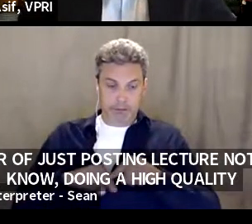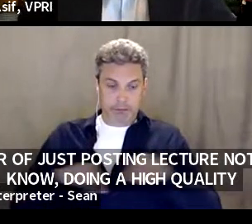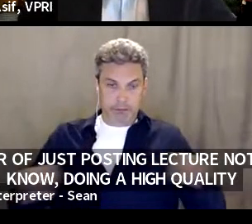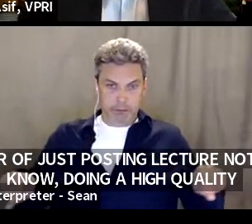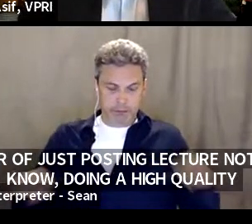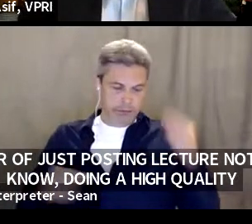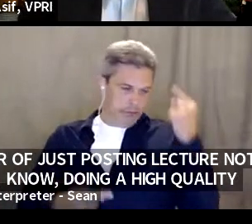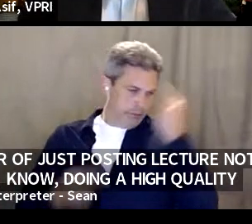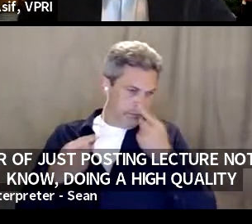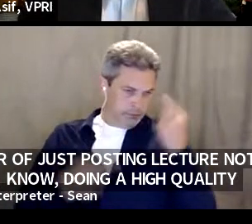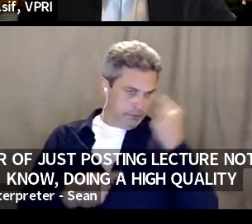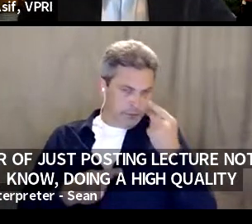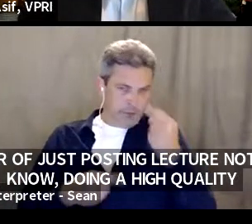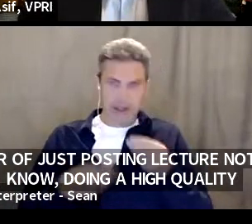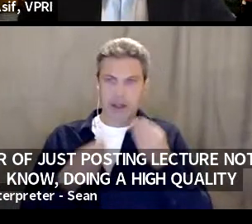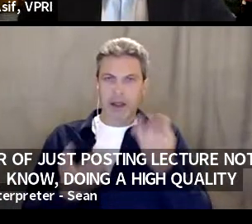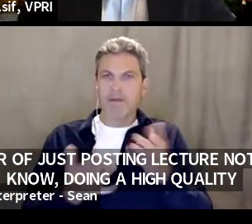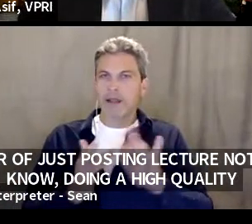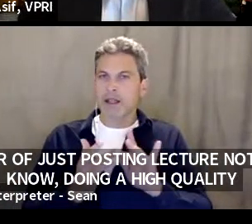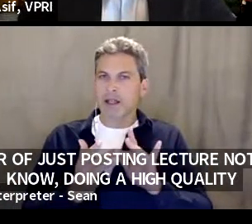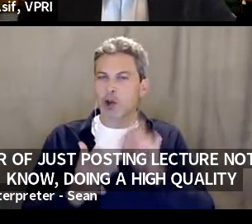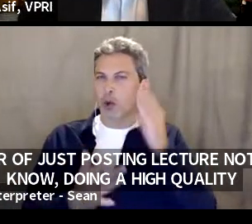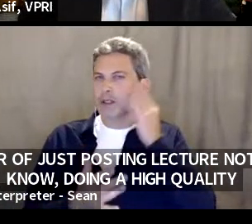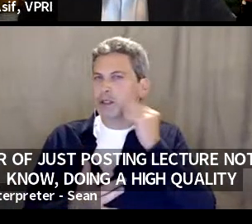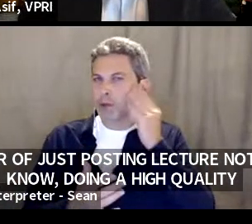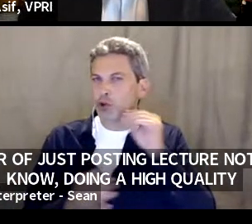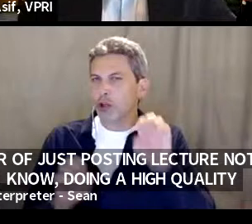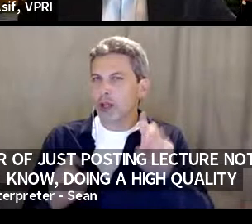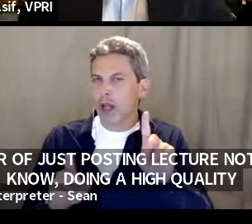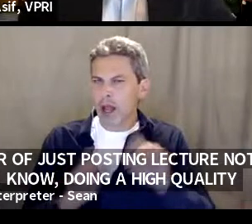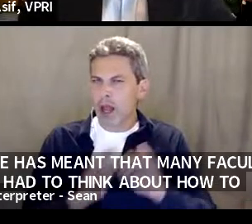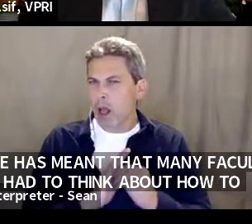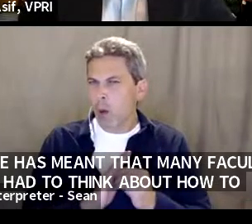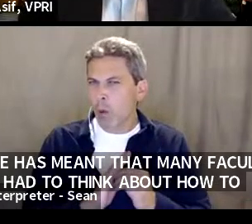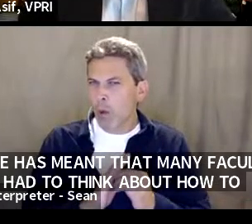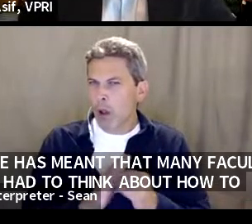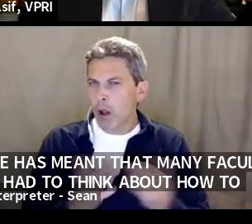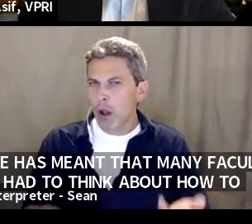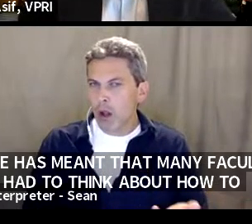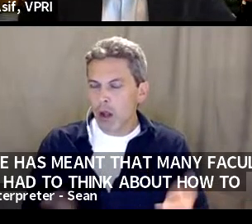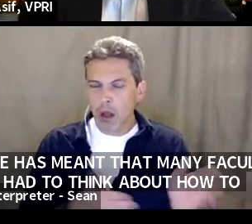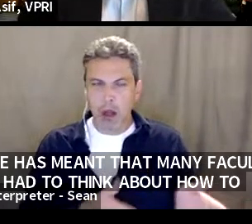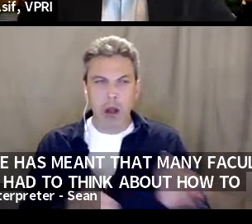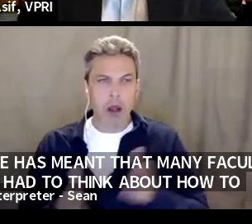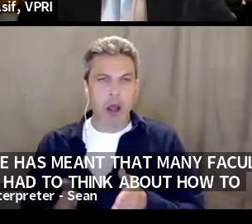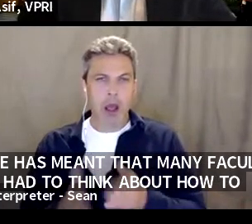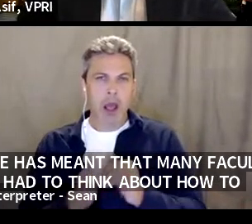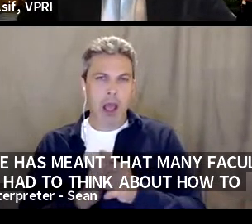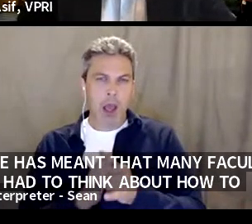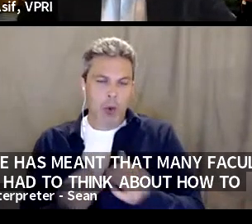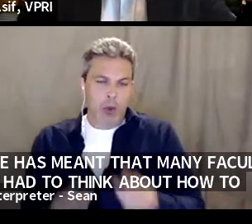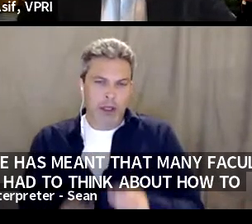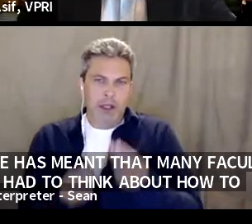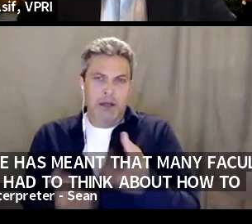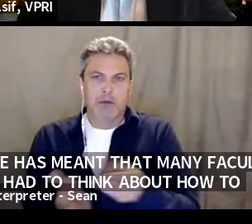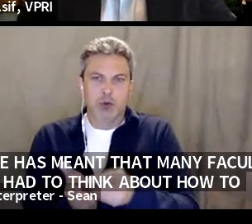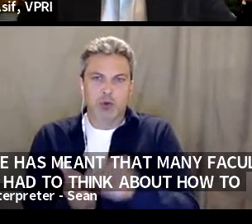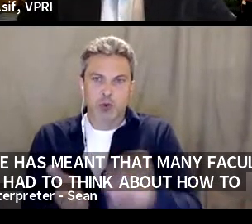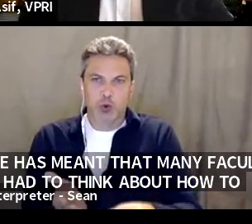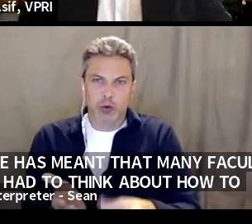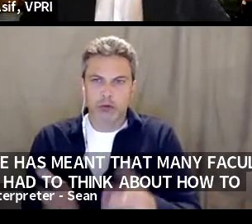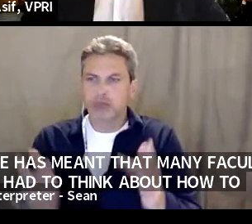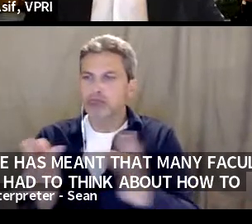offer virtual experiential education, for example? How do you create opportunities for students to connect with one